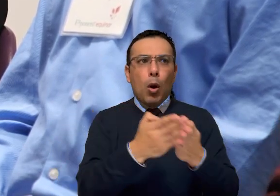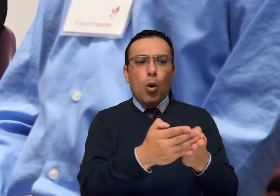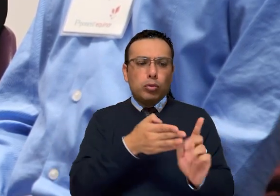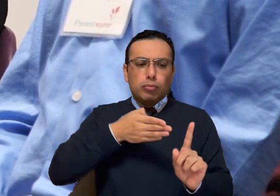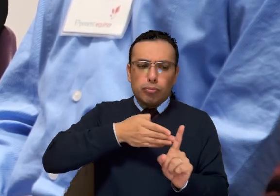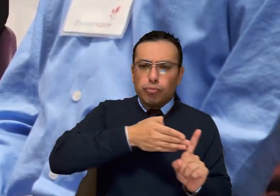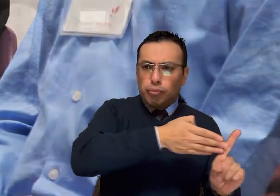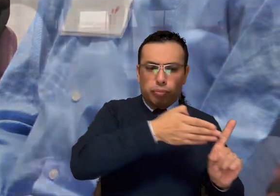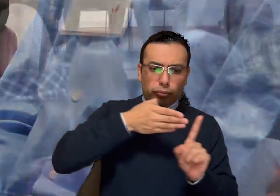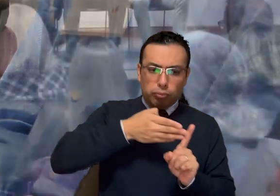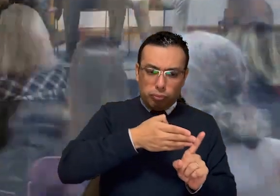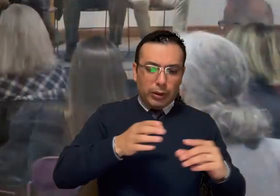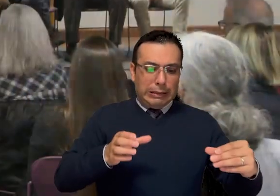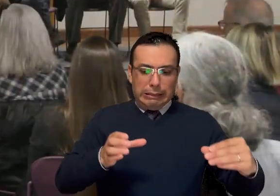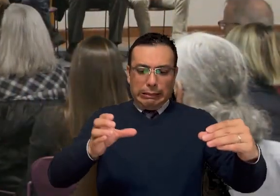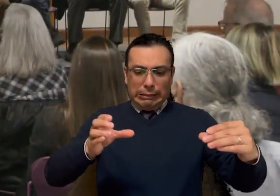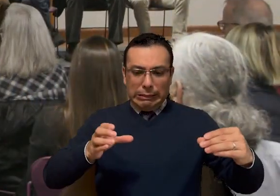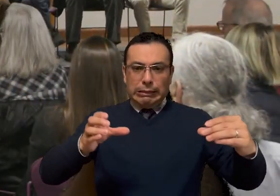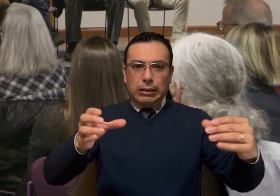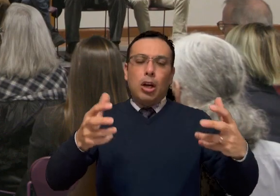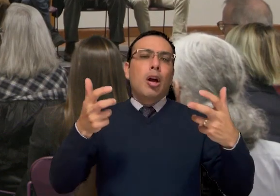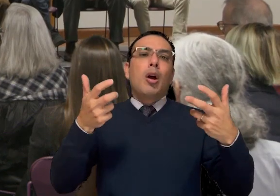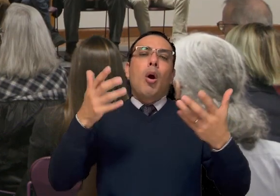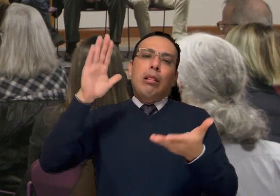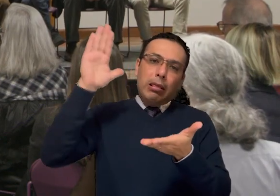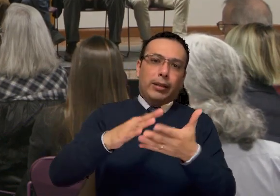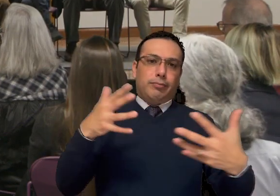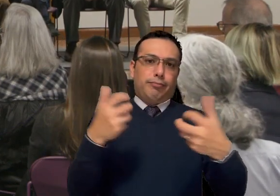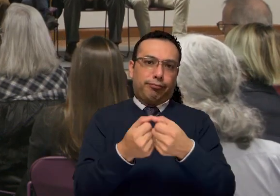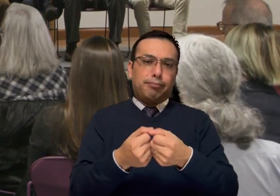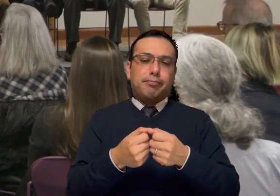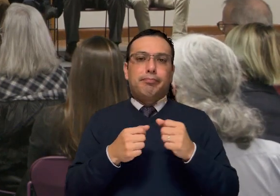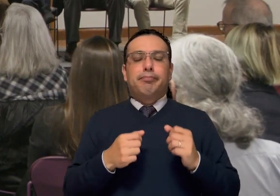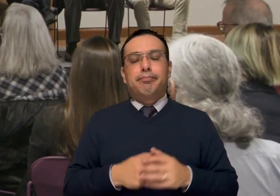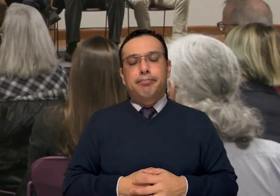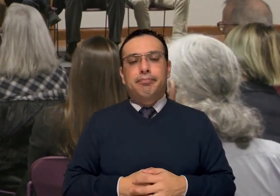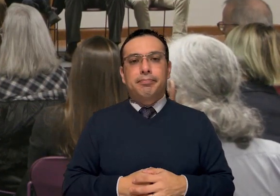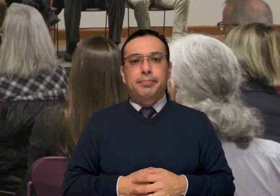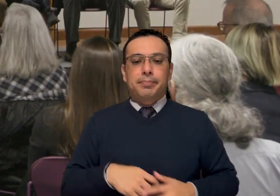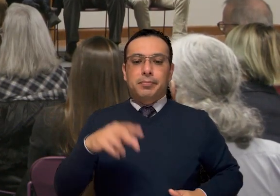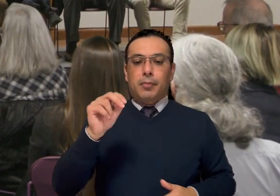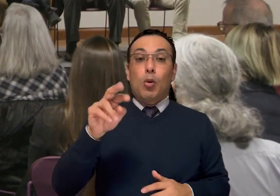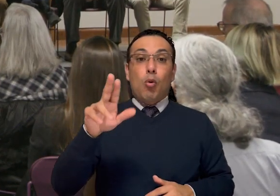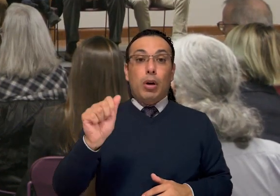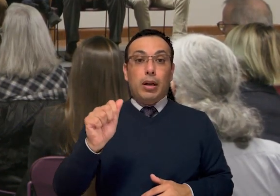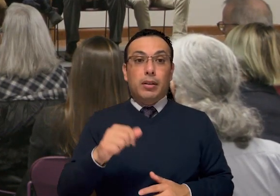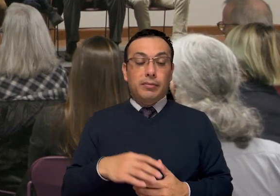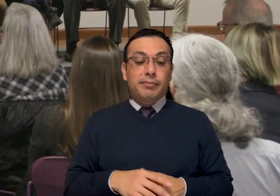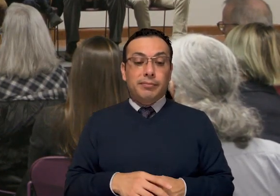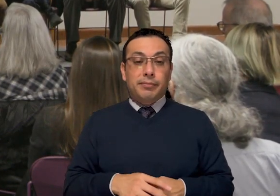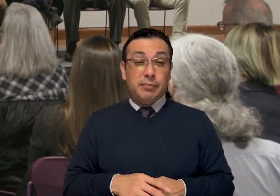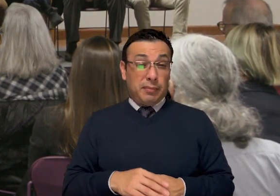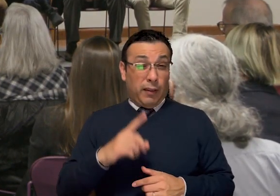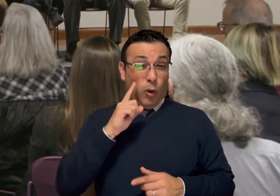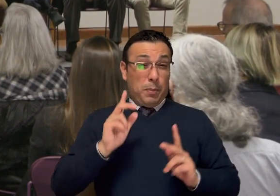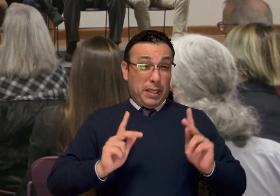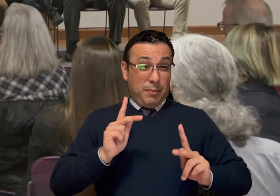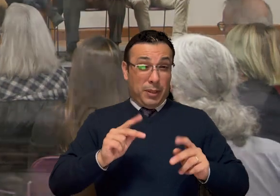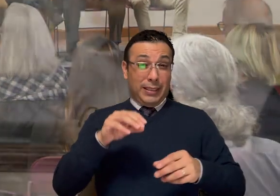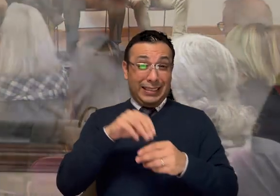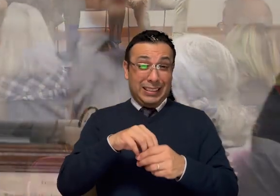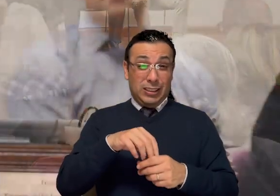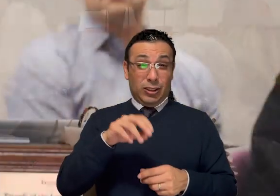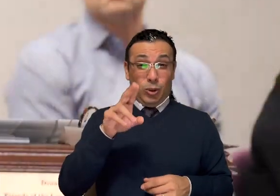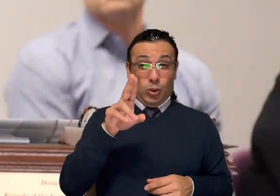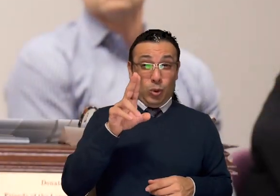much as possible. I think that for folks in the United States, it's going to be important to answer that